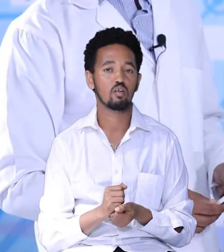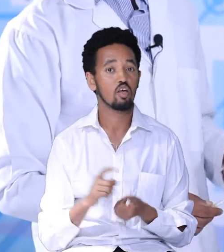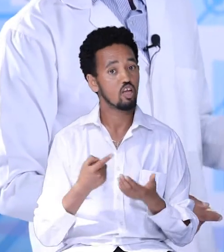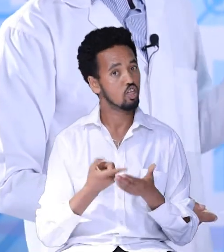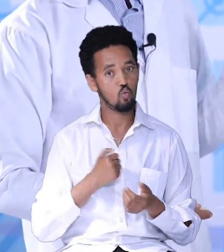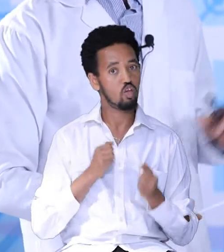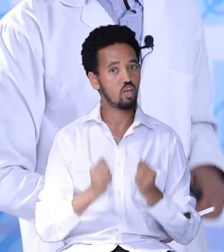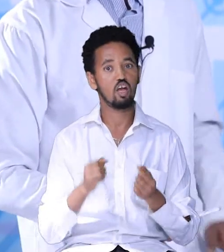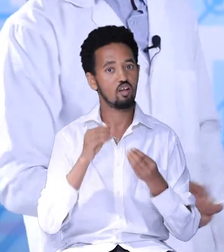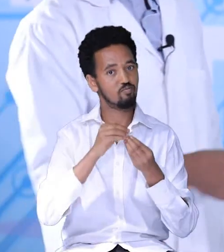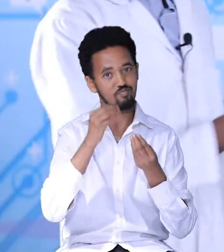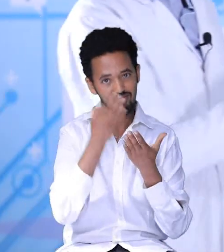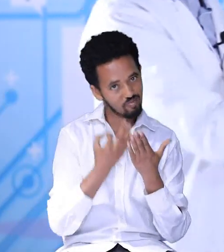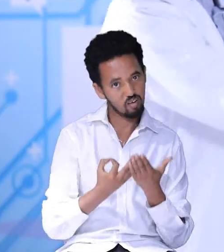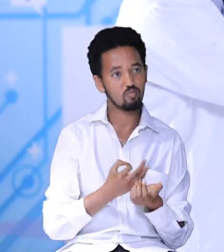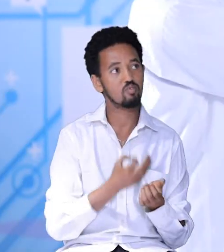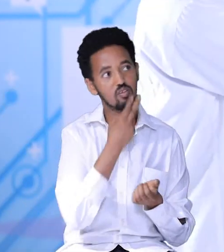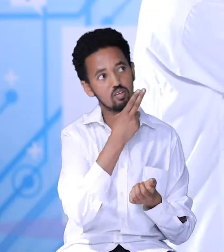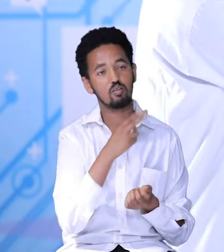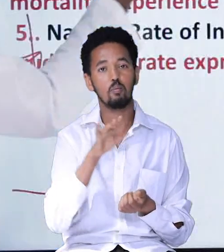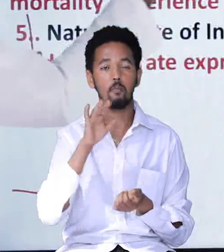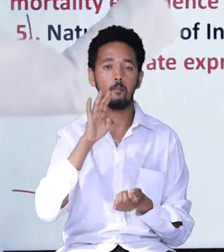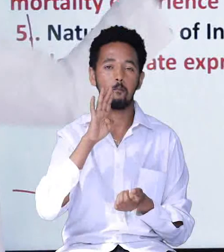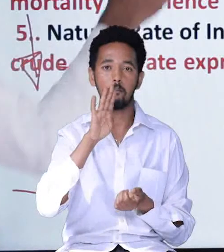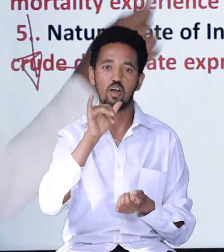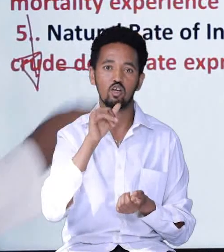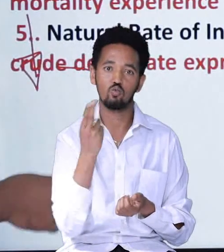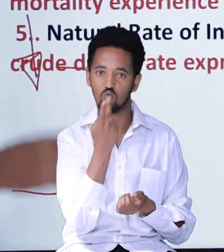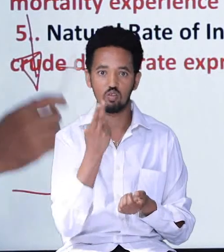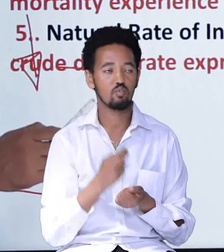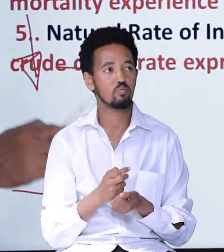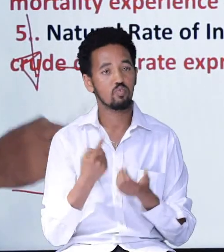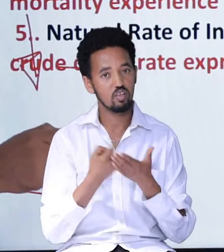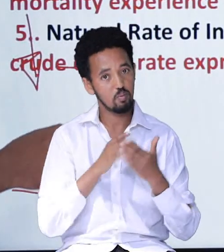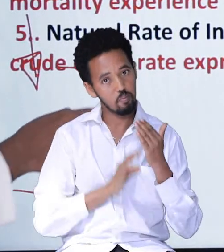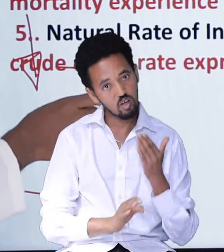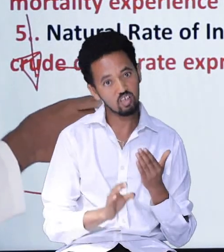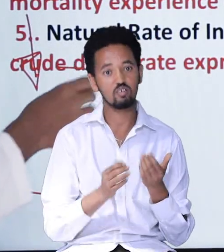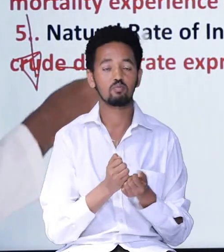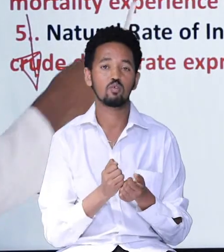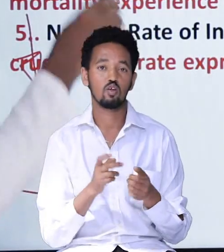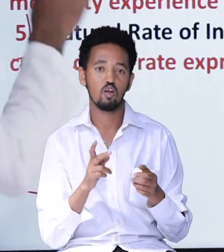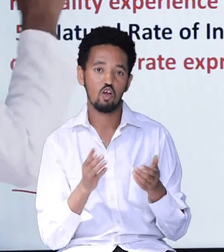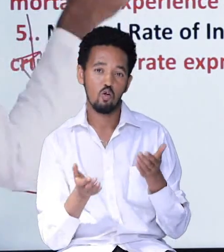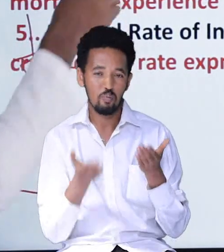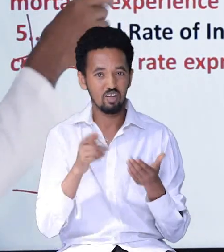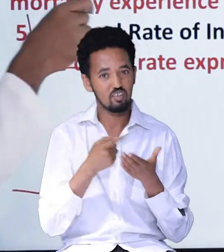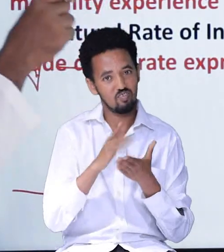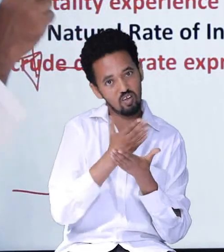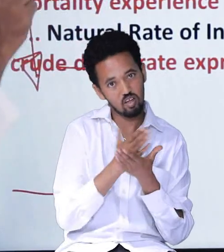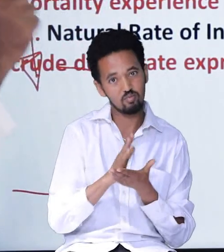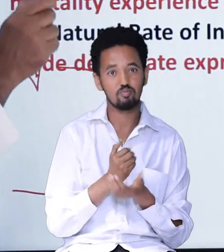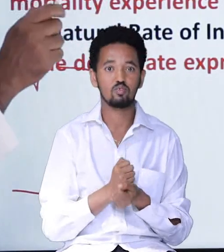And we can calculate the maternal mortality rate by using the total maternal days due to birth completion or complication divided